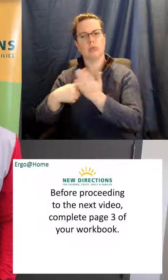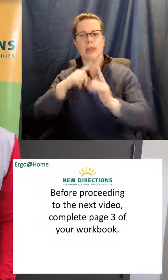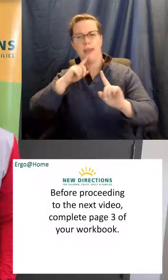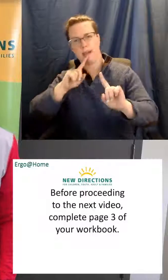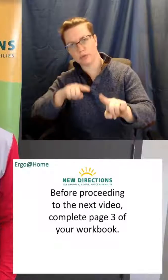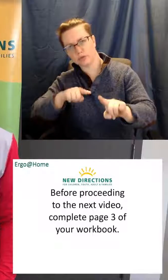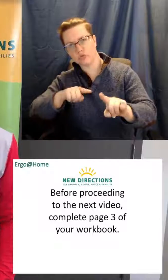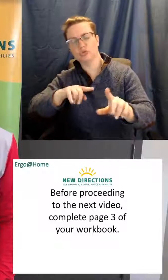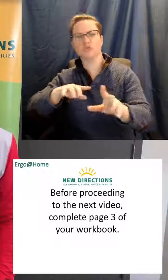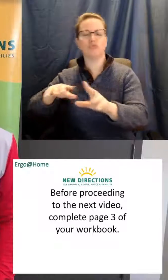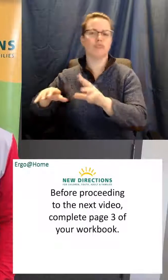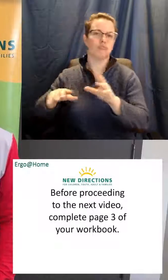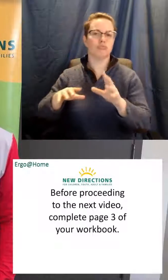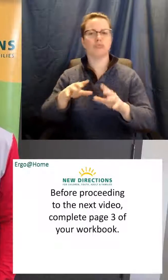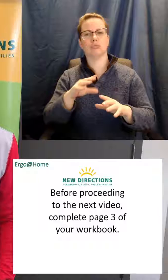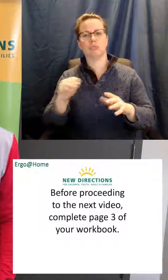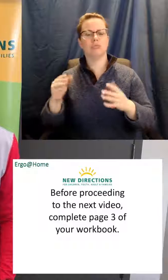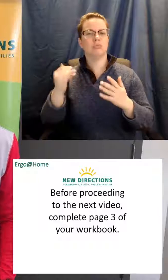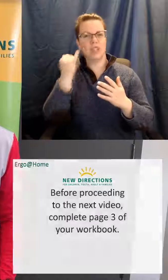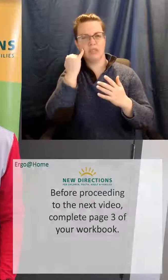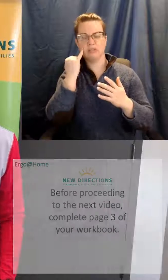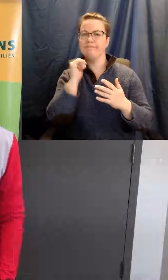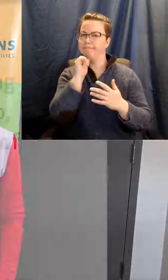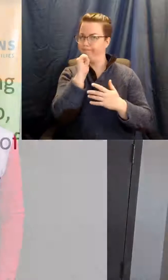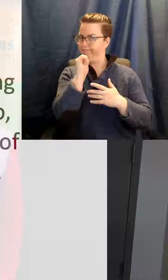what happens when you're not in neutral position.